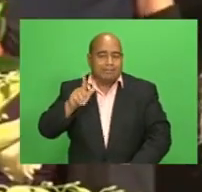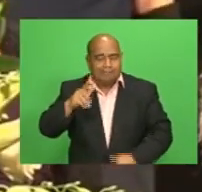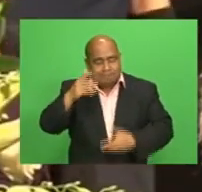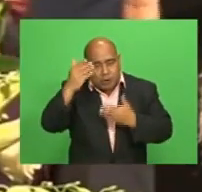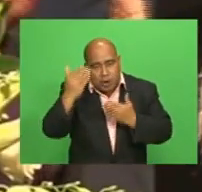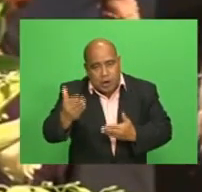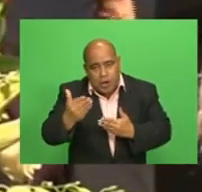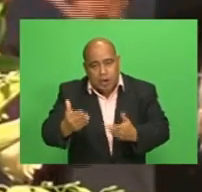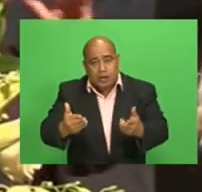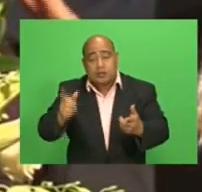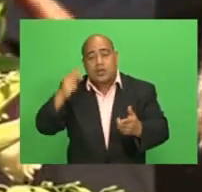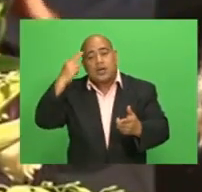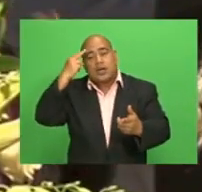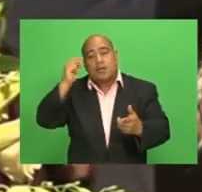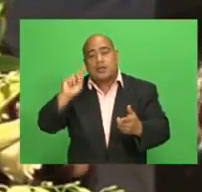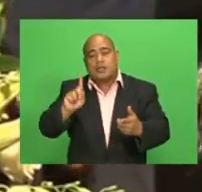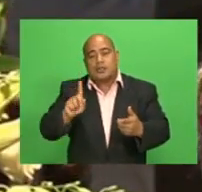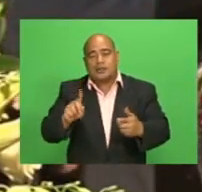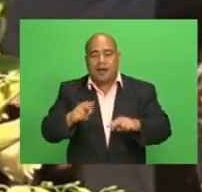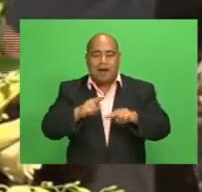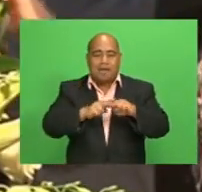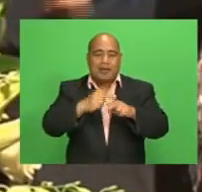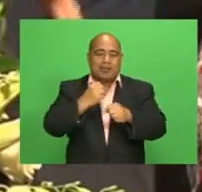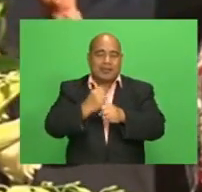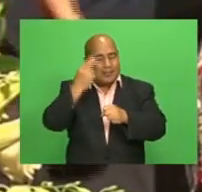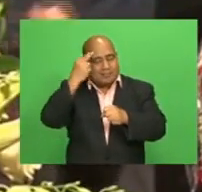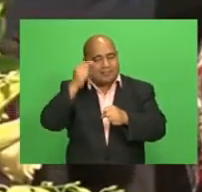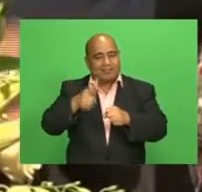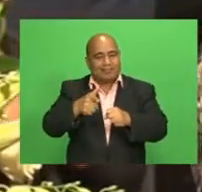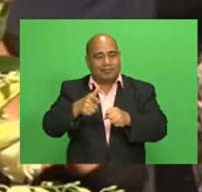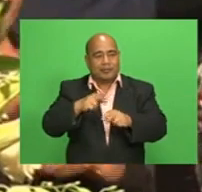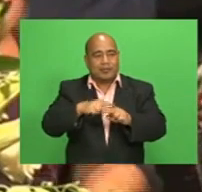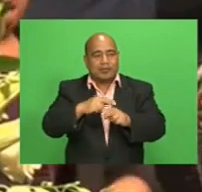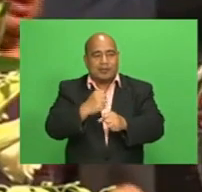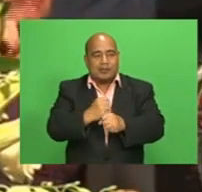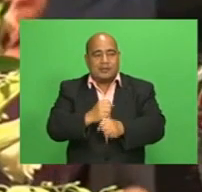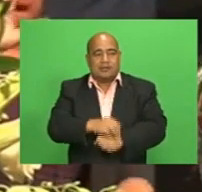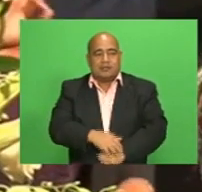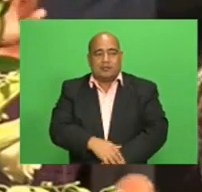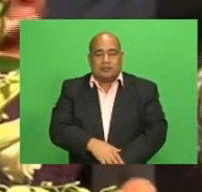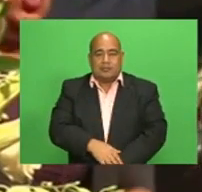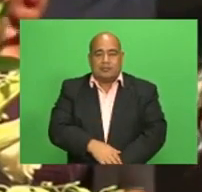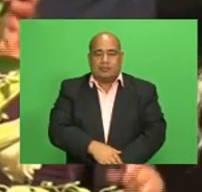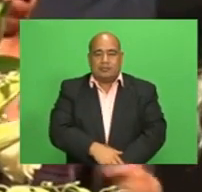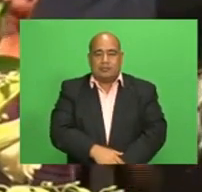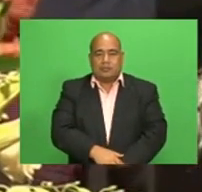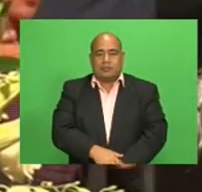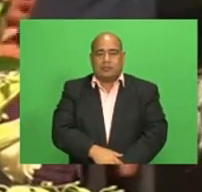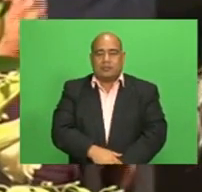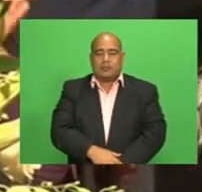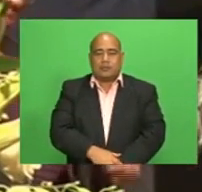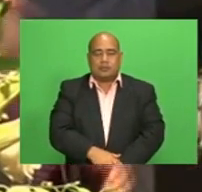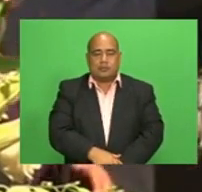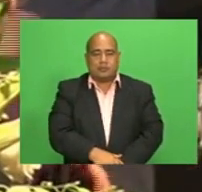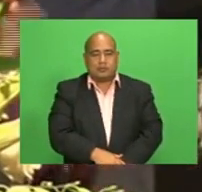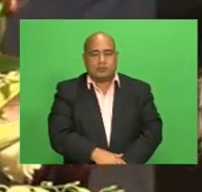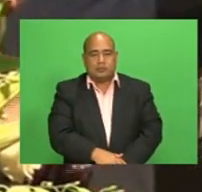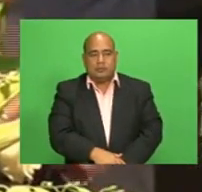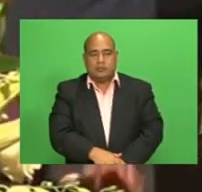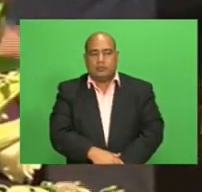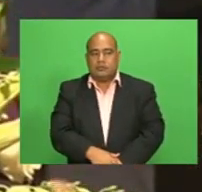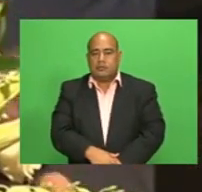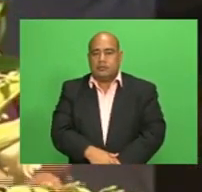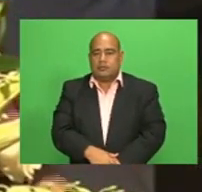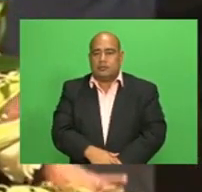be a homegoing celebration of Brother George Floyd's life. Now you know what that means. That means foot stomping, toe